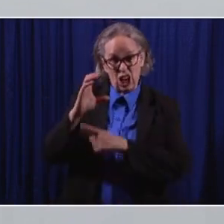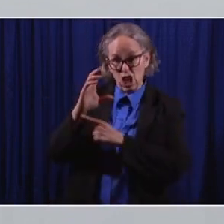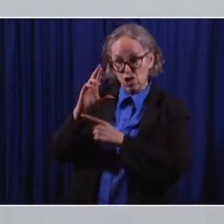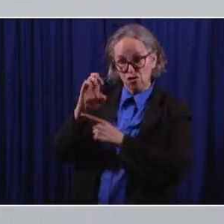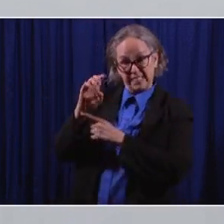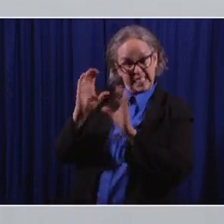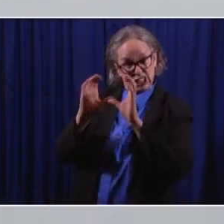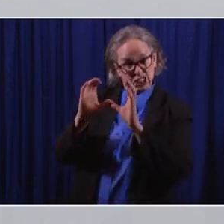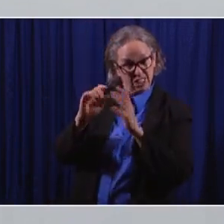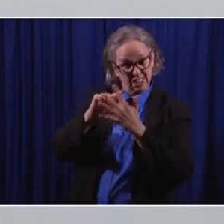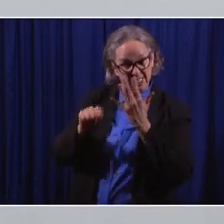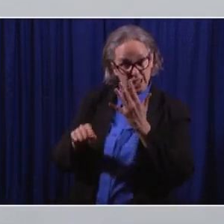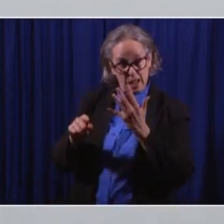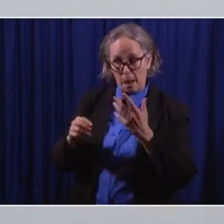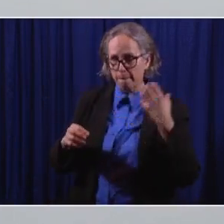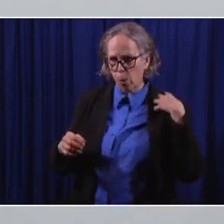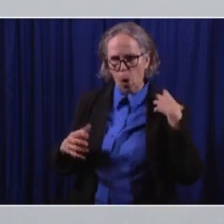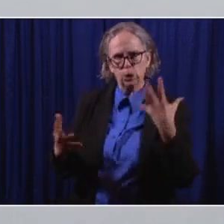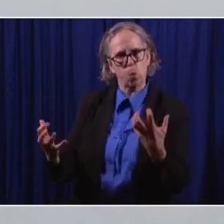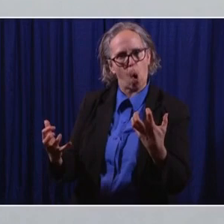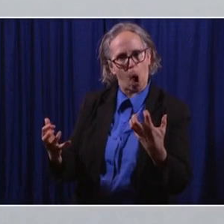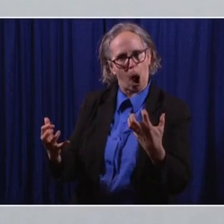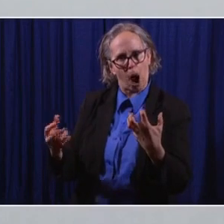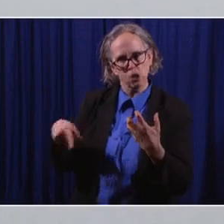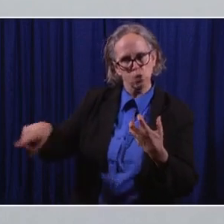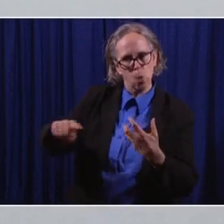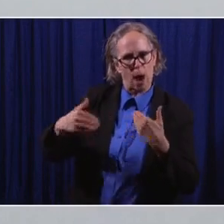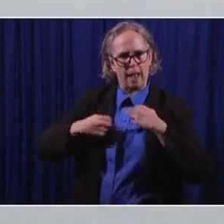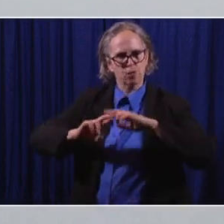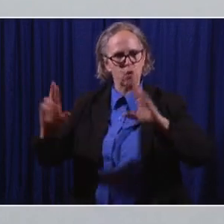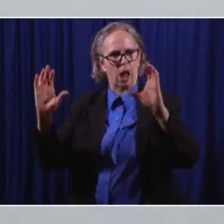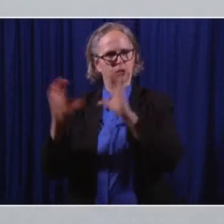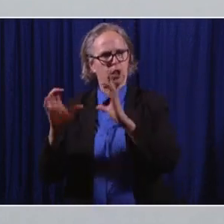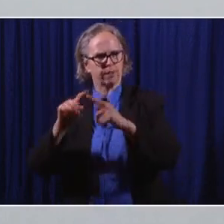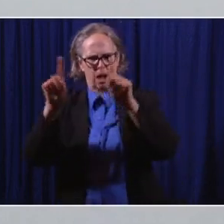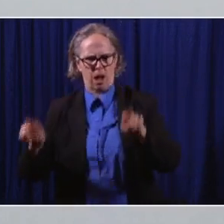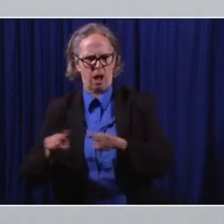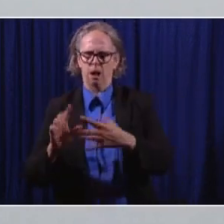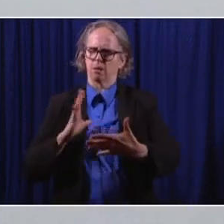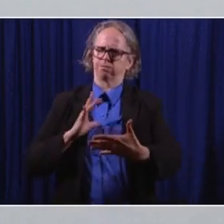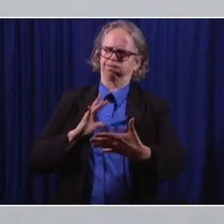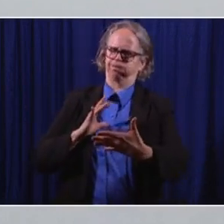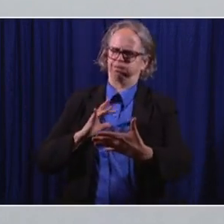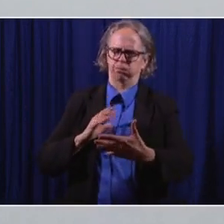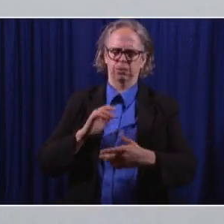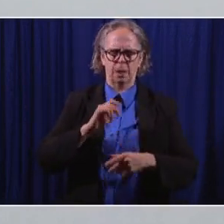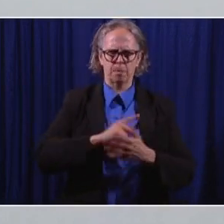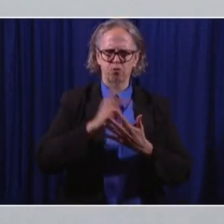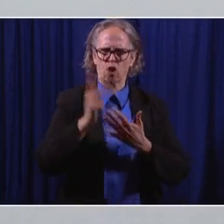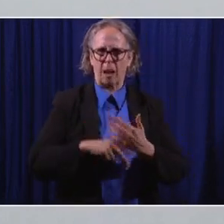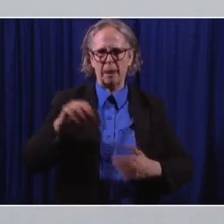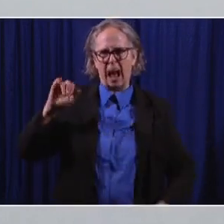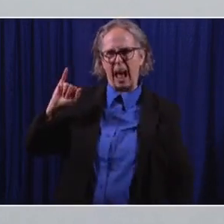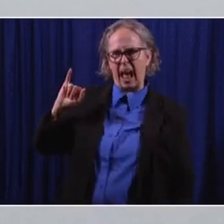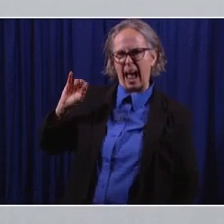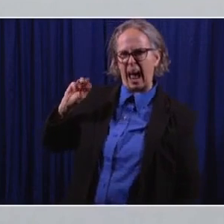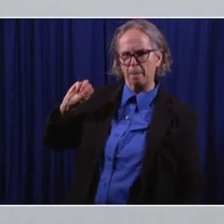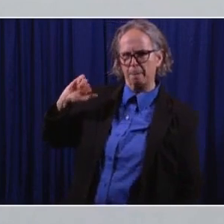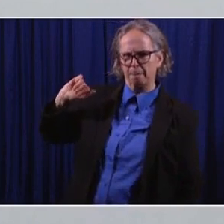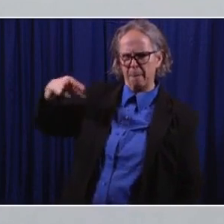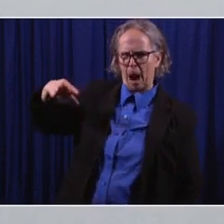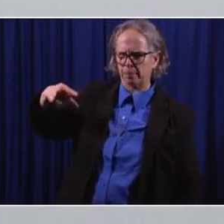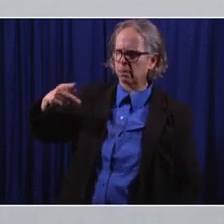for these skills today. So this IMAP program has a tremendous value in the marketplace, and